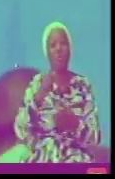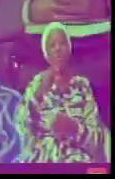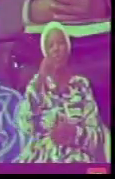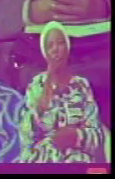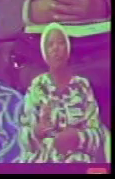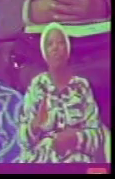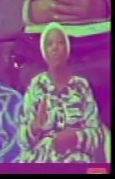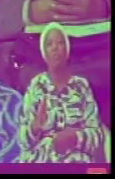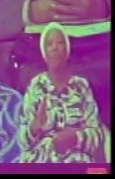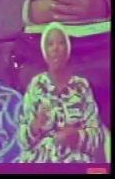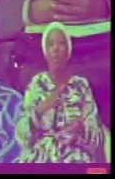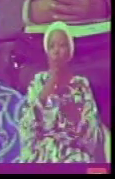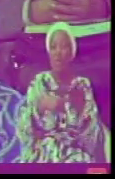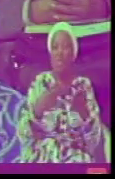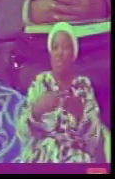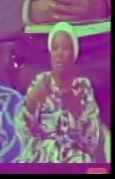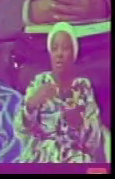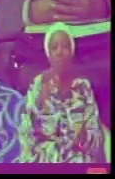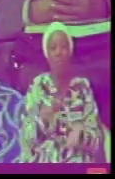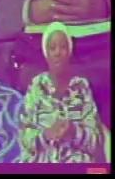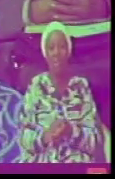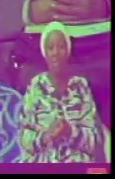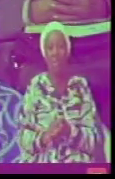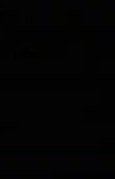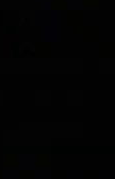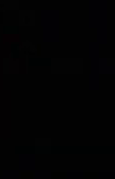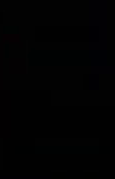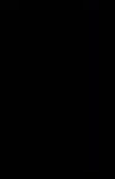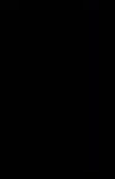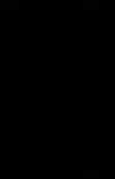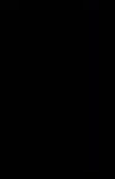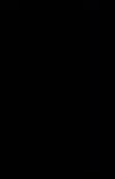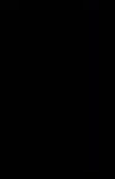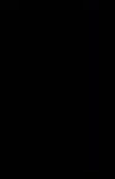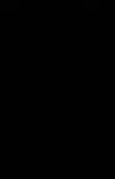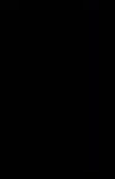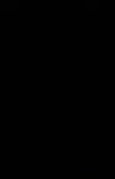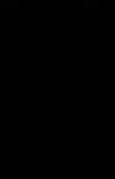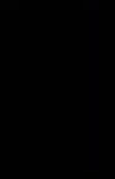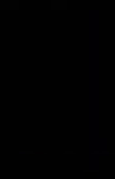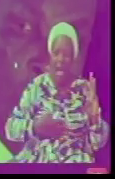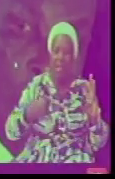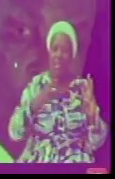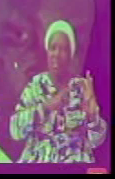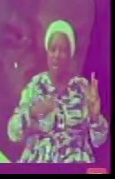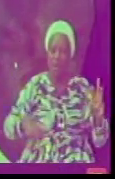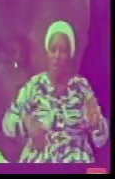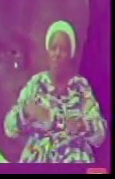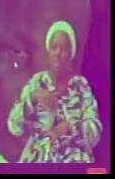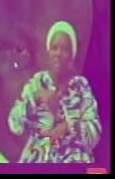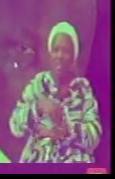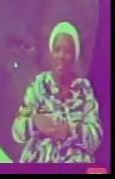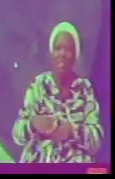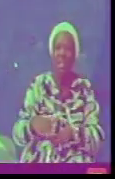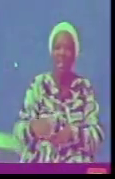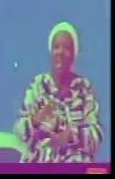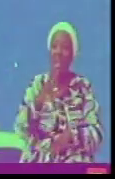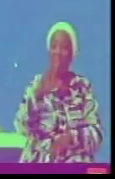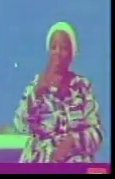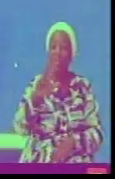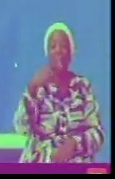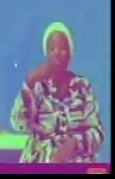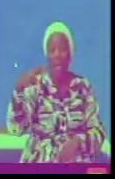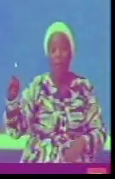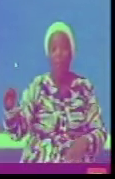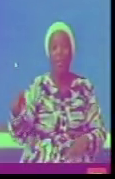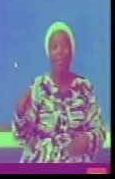are the consequences of that? Look at verse 6. We're told in verse 6, and the Lord very serpent among